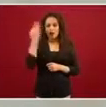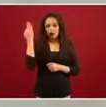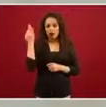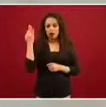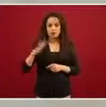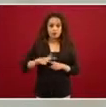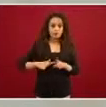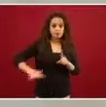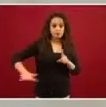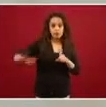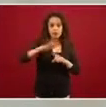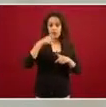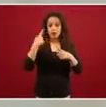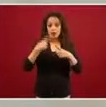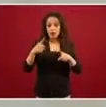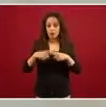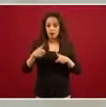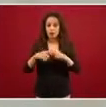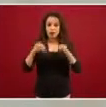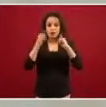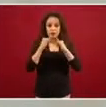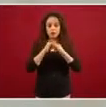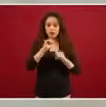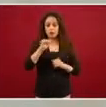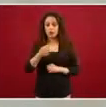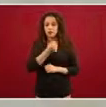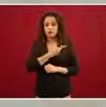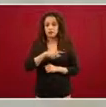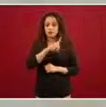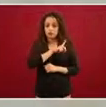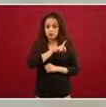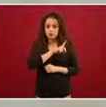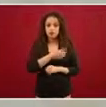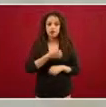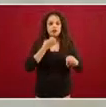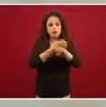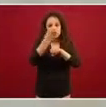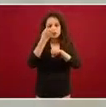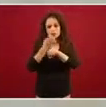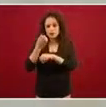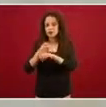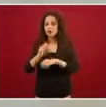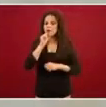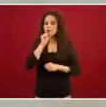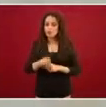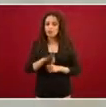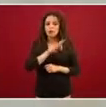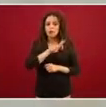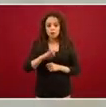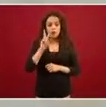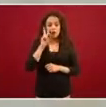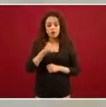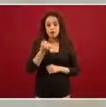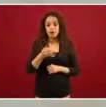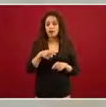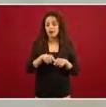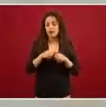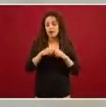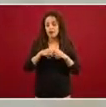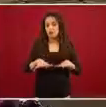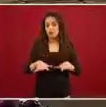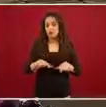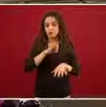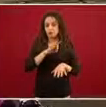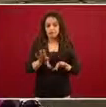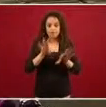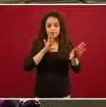federal database, and this database is accessible by all levels of authority, state